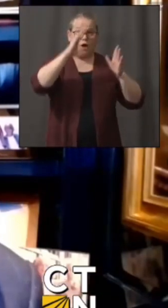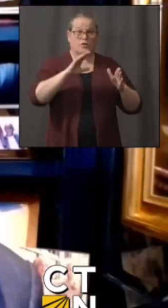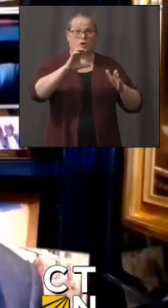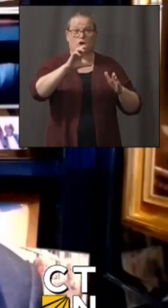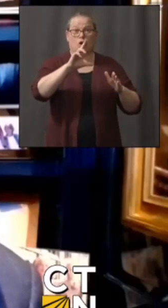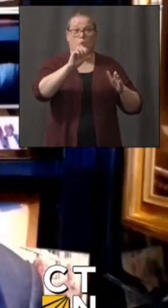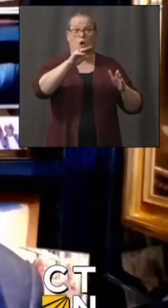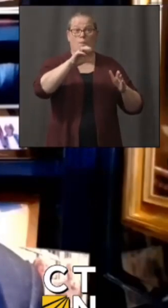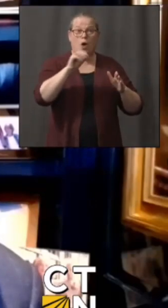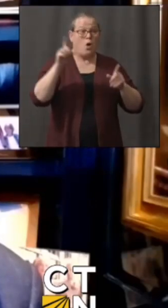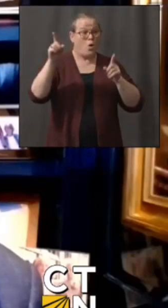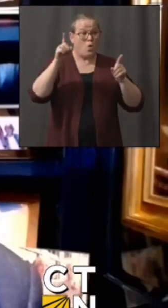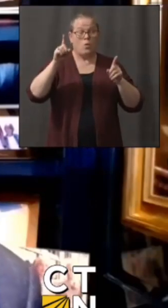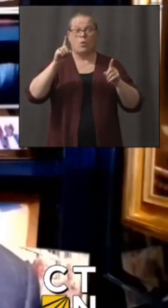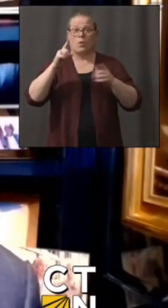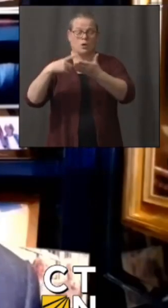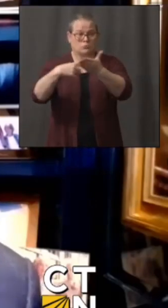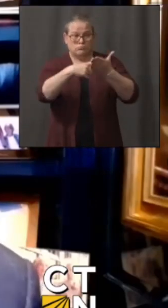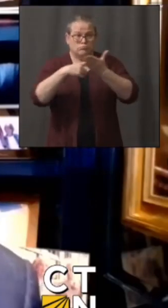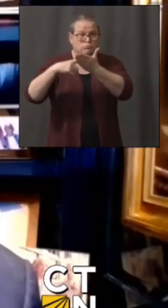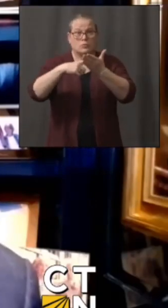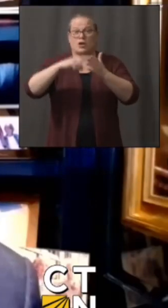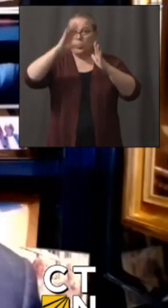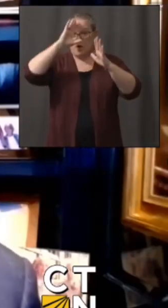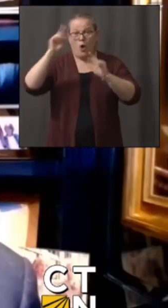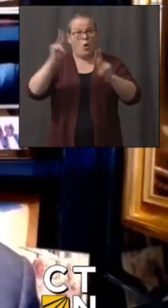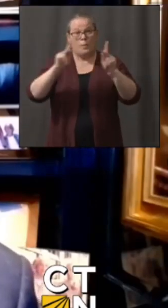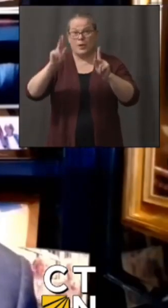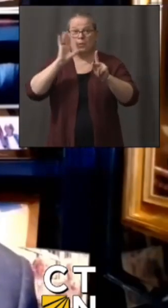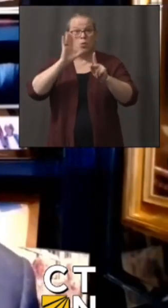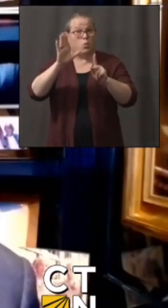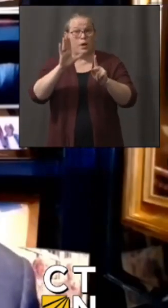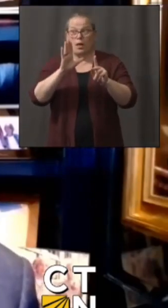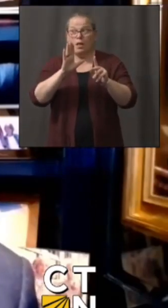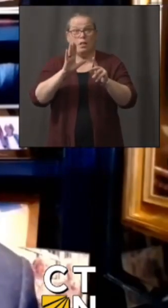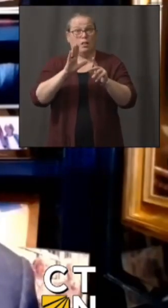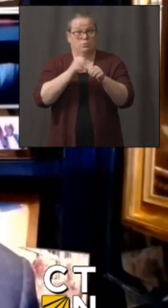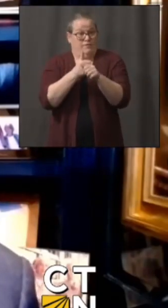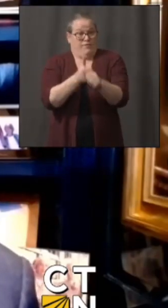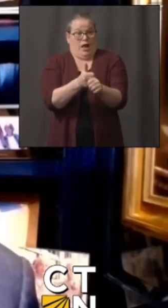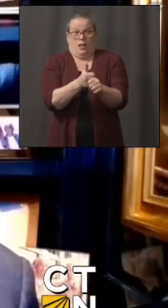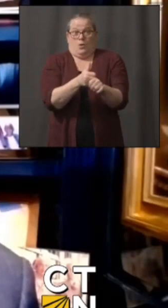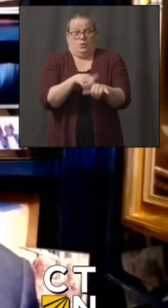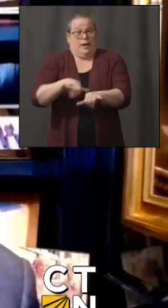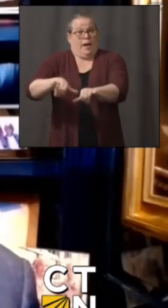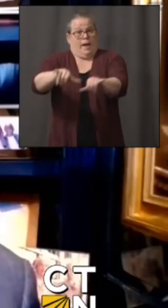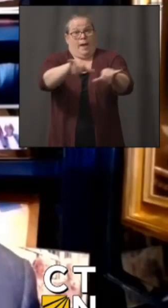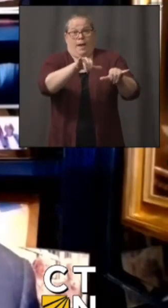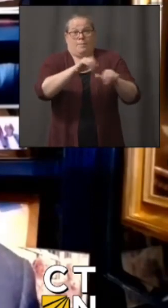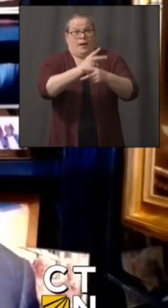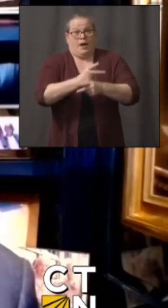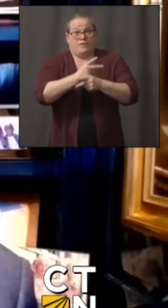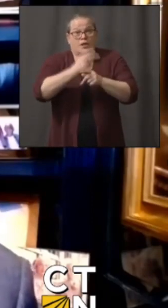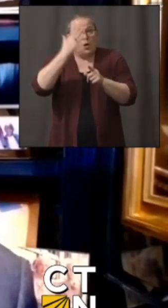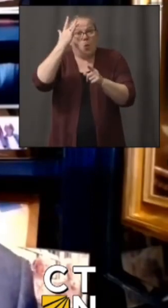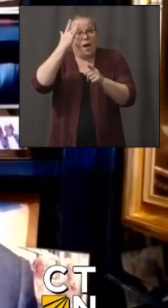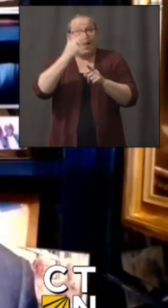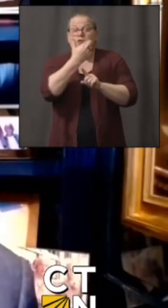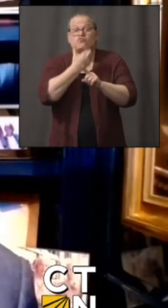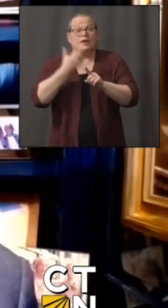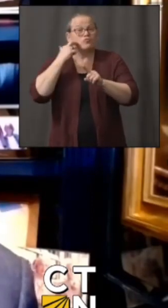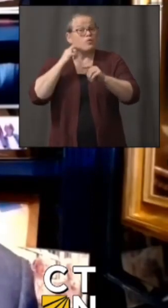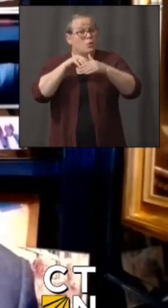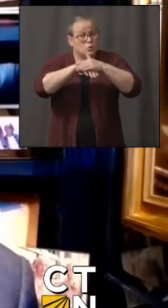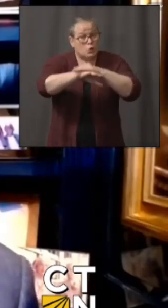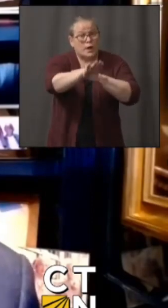they will self-police and self-enforce very carefully, because we know that in a restaurant where you have to take your mask off to eat, there is some